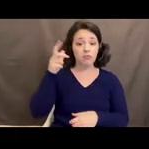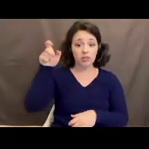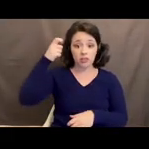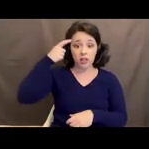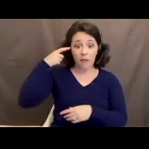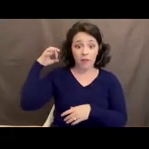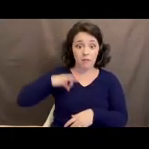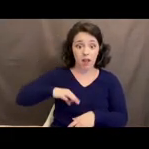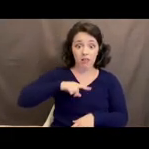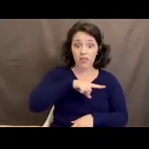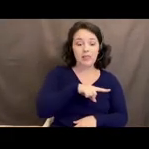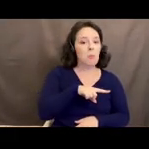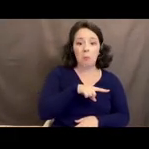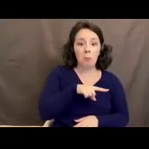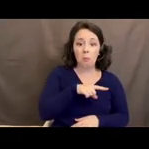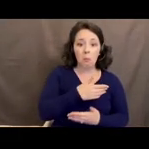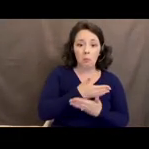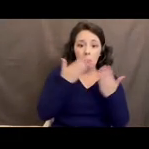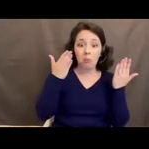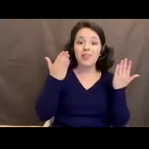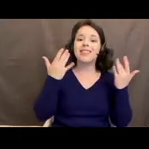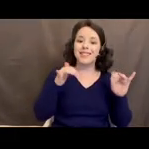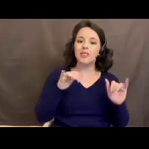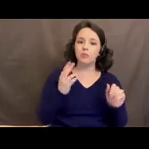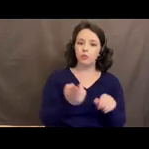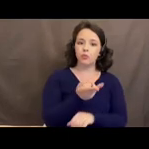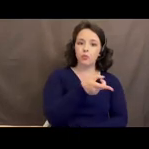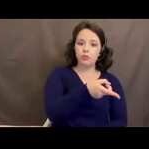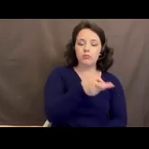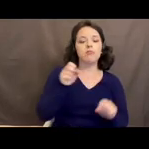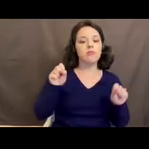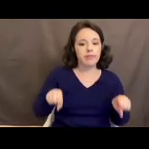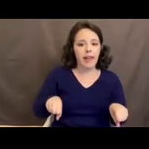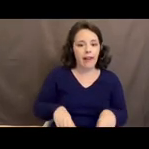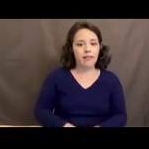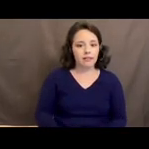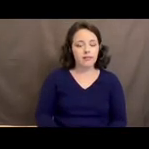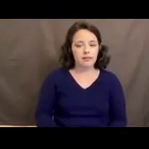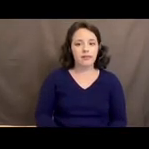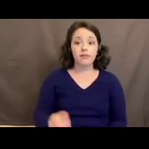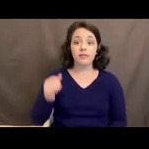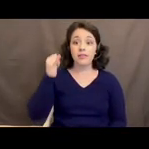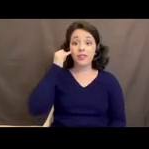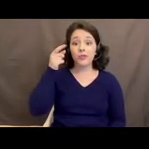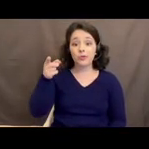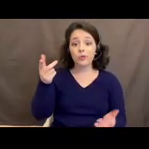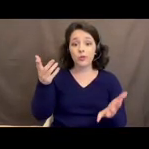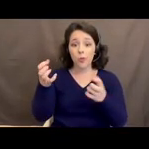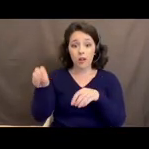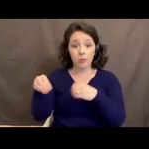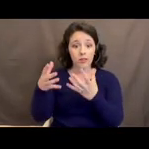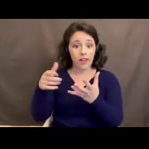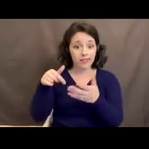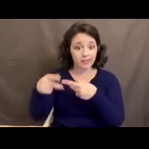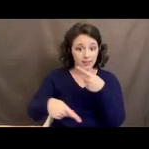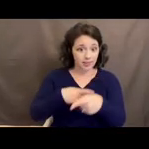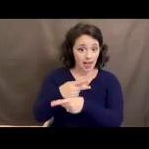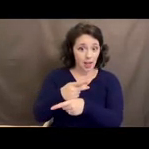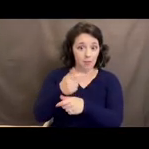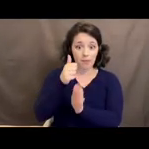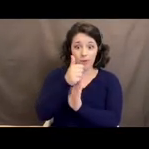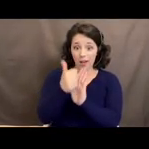consider. And if you want these types of outcomes for the individuals that you serve, have discussions about ABLE.